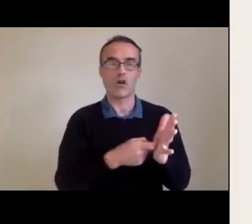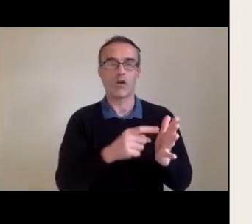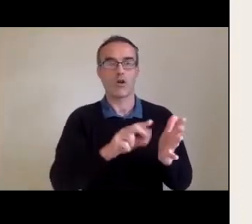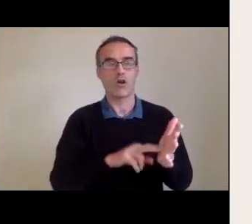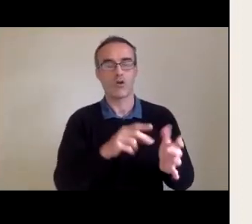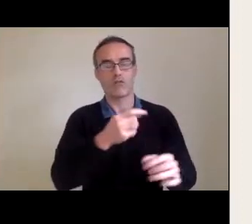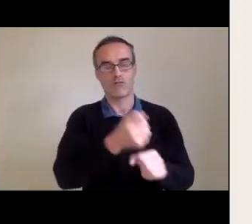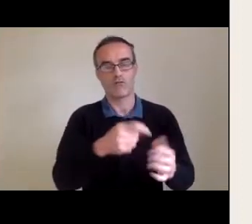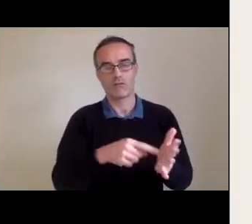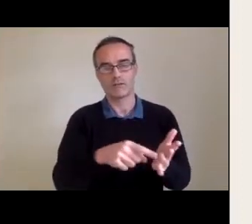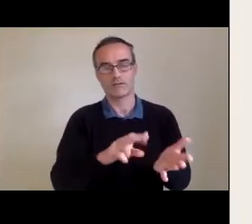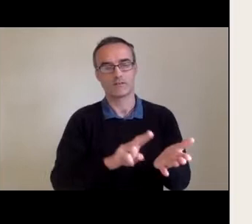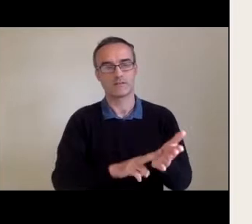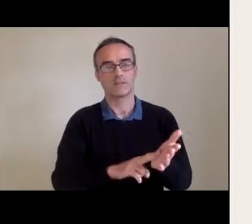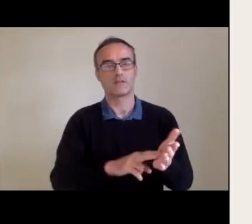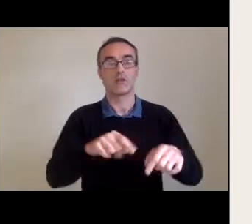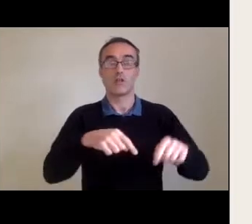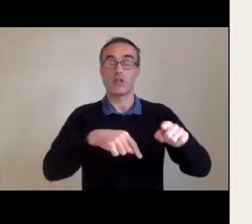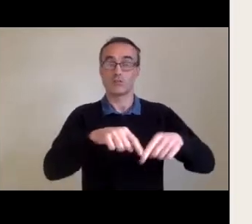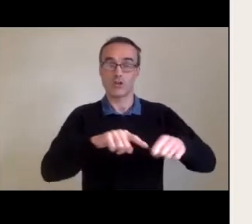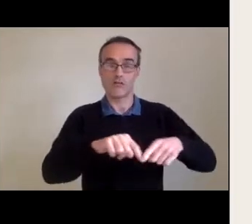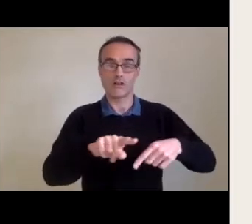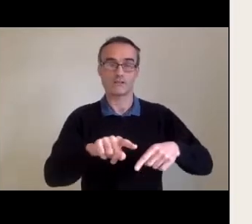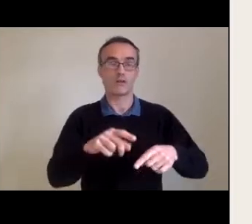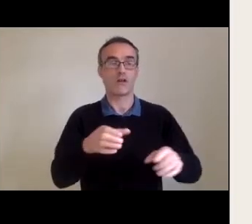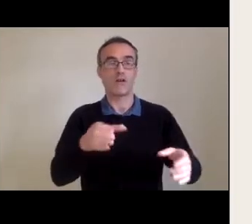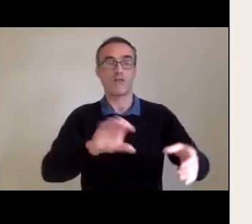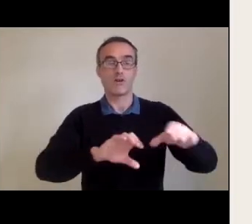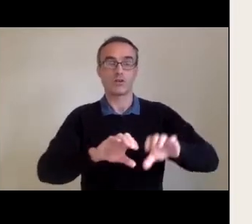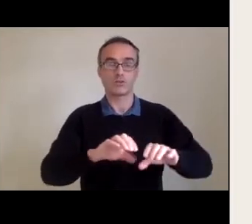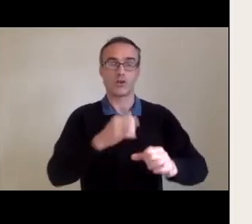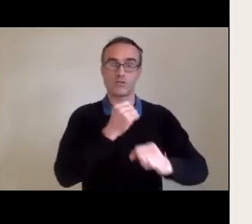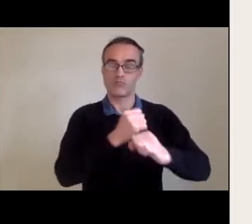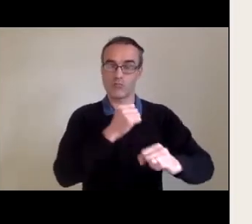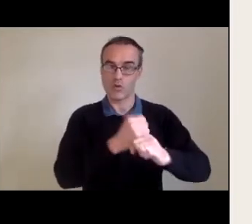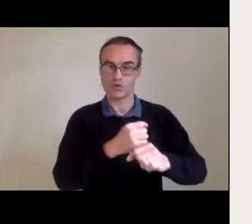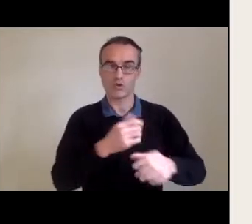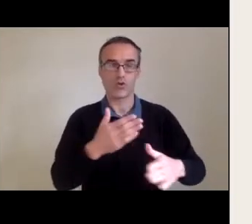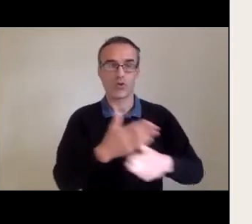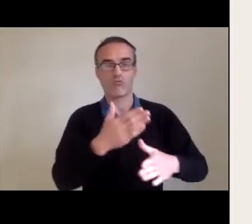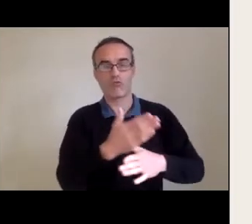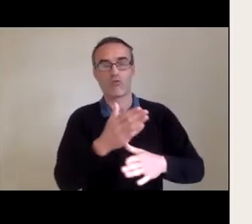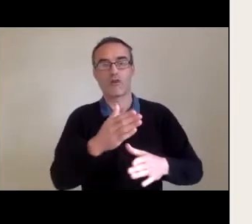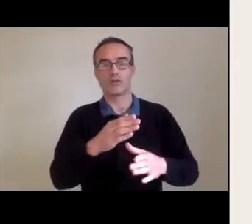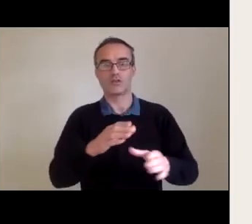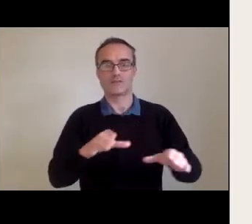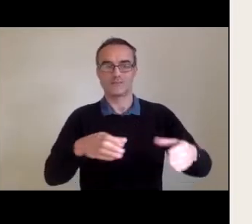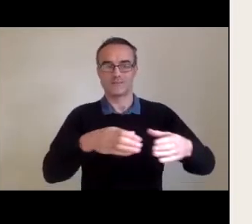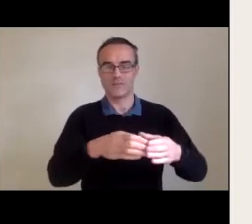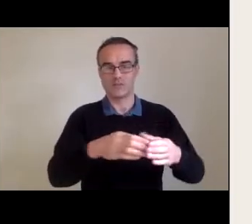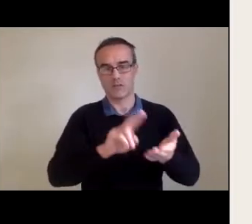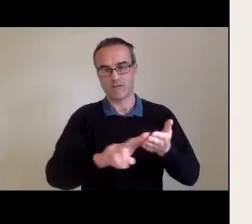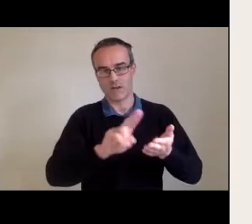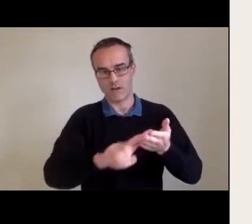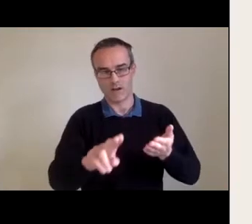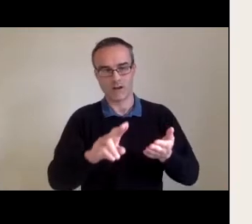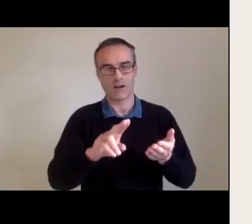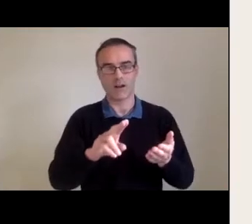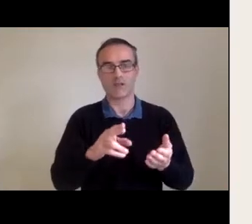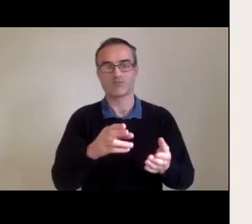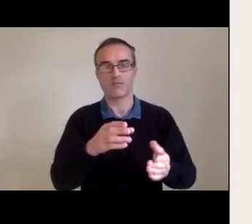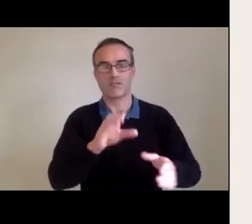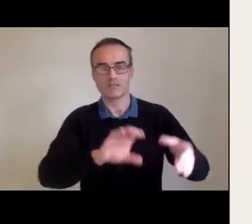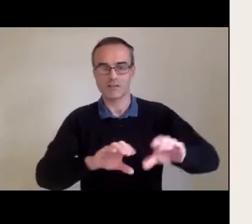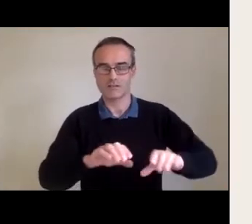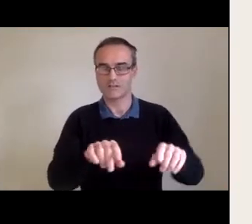and Operations at NSERC, that's the National Sciences and Engineering Research Council of Canada. She will be bringing to a close the